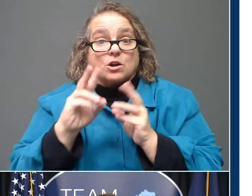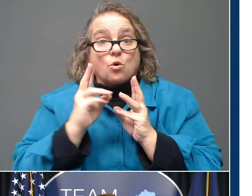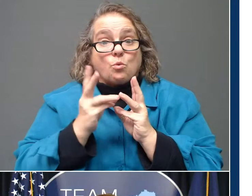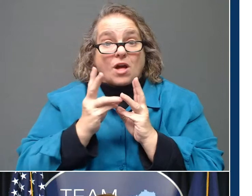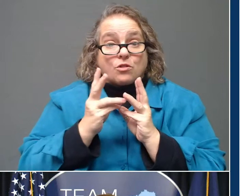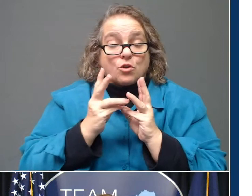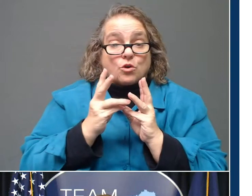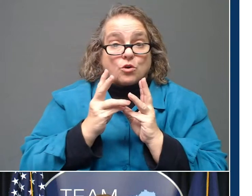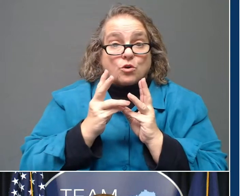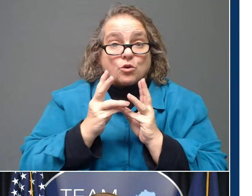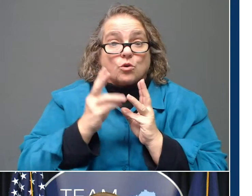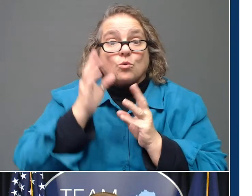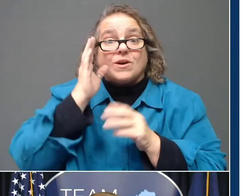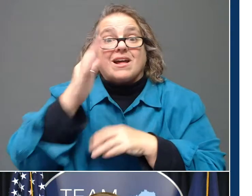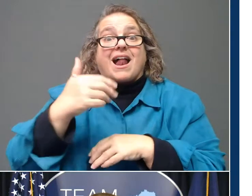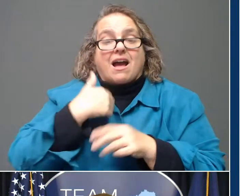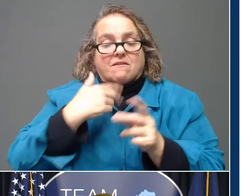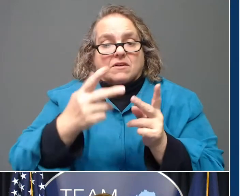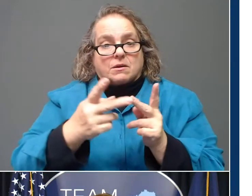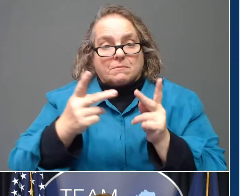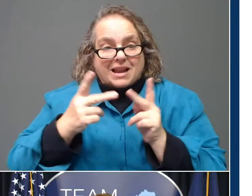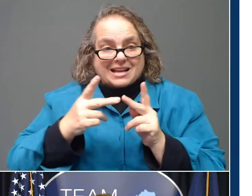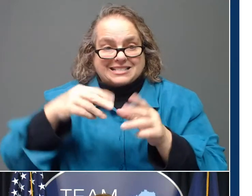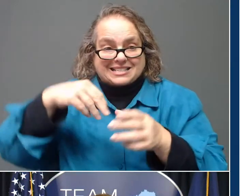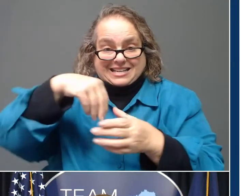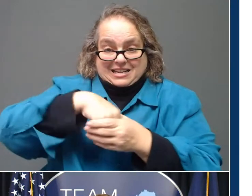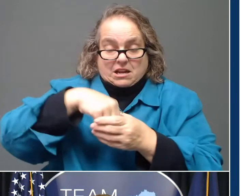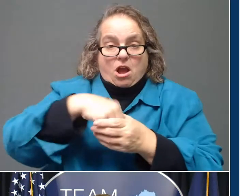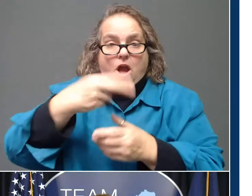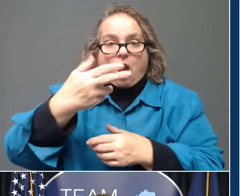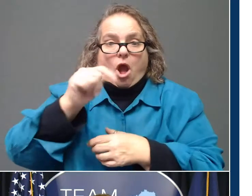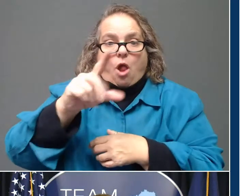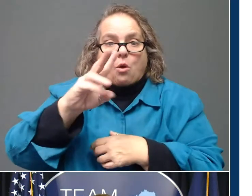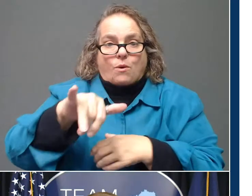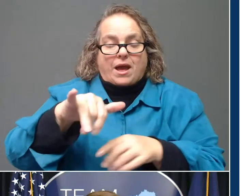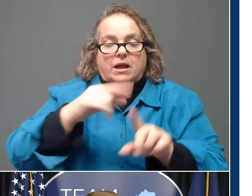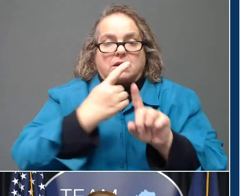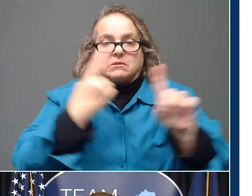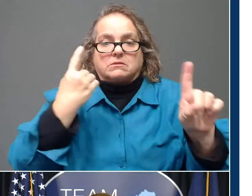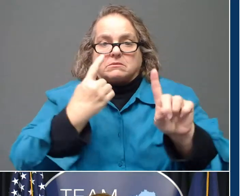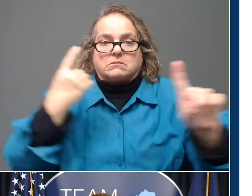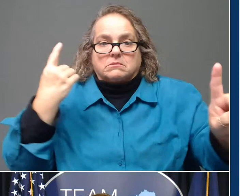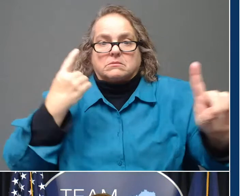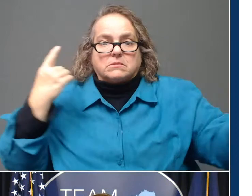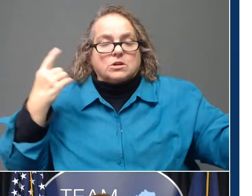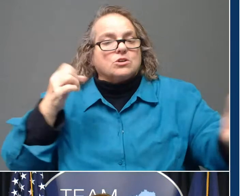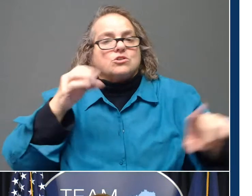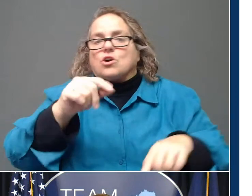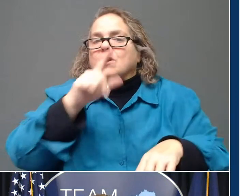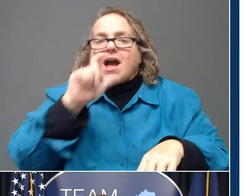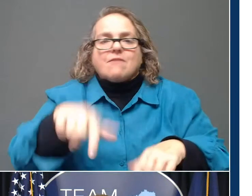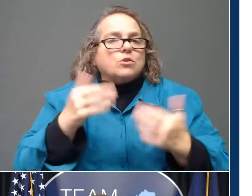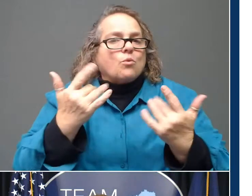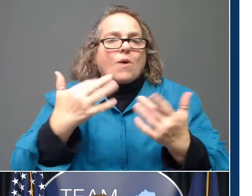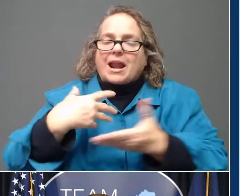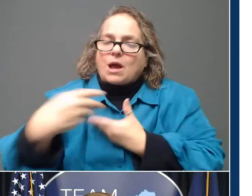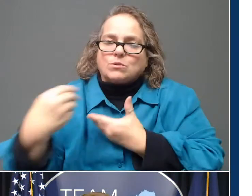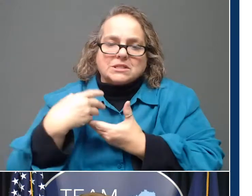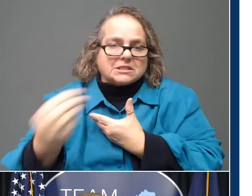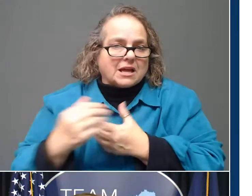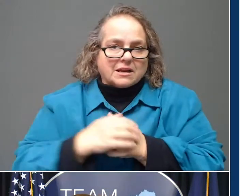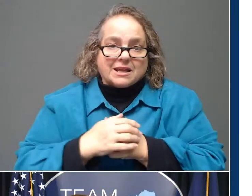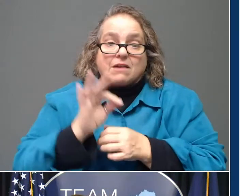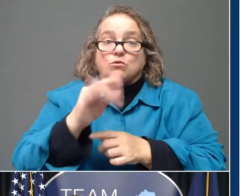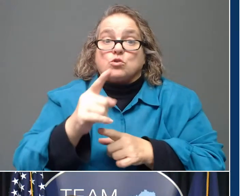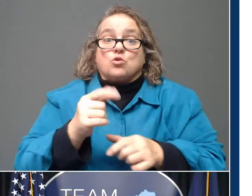queue in the indoor hallway, so no one will have to wait outside, especially if you follow the instruction to